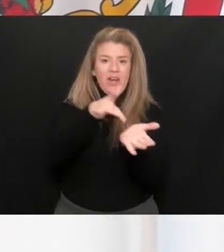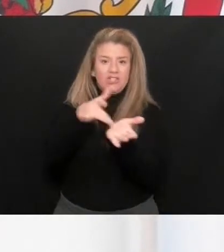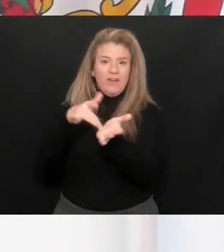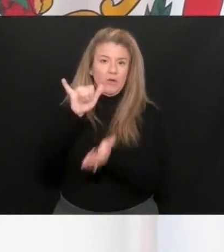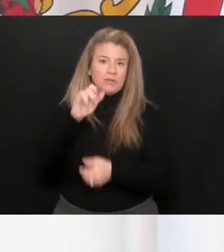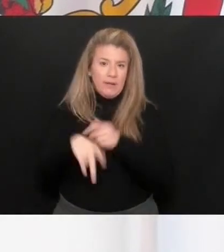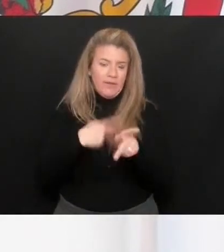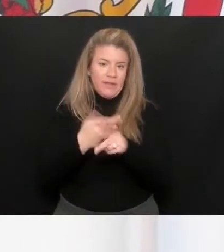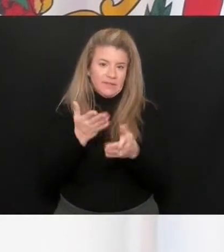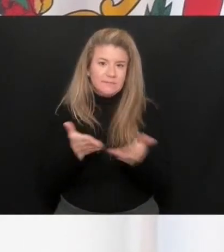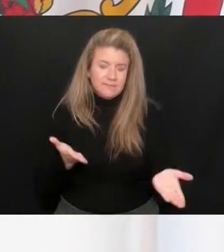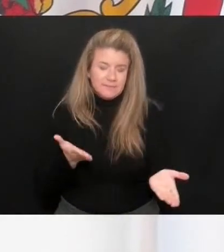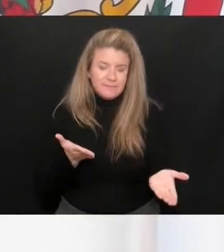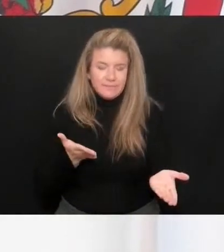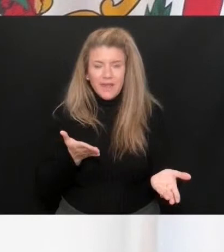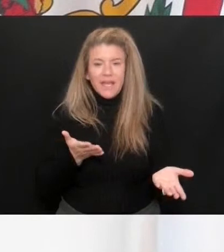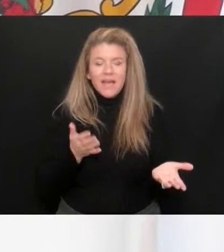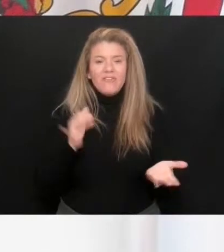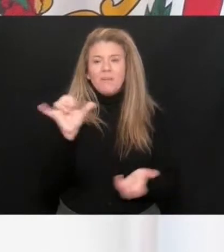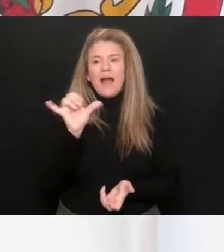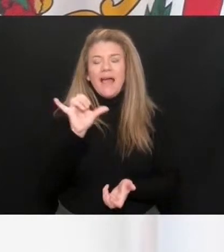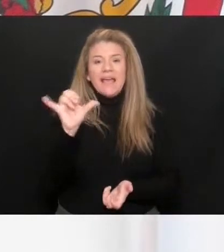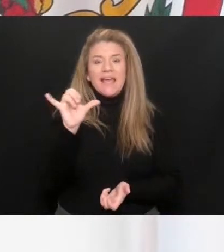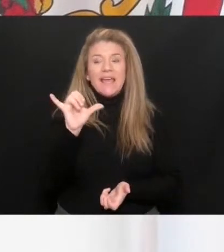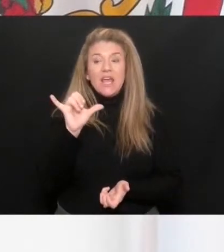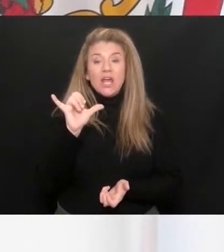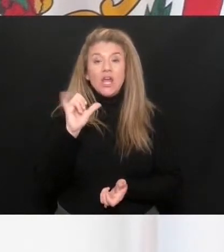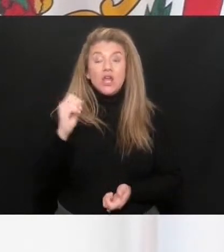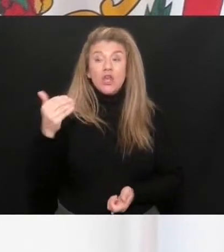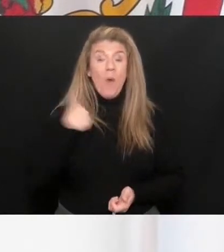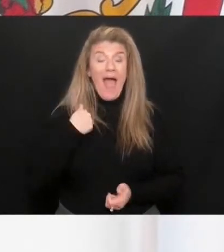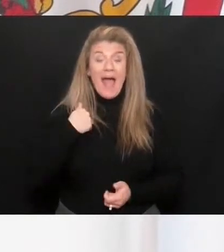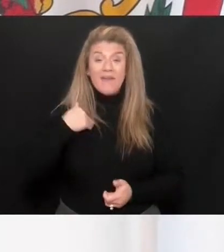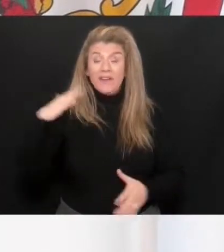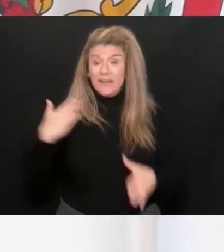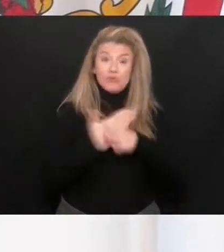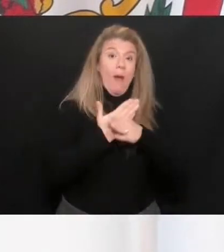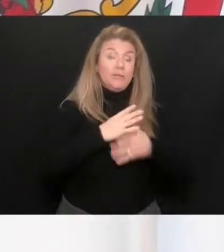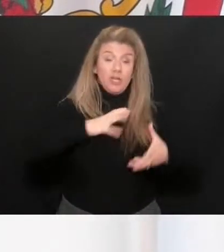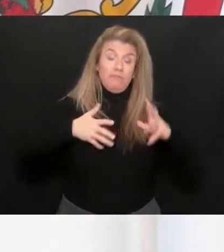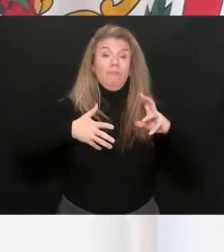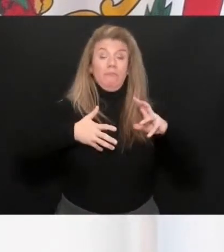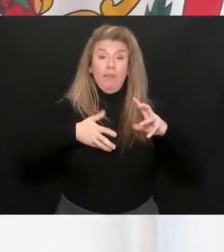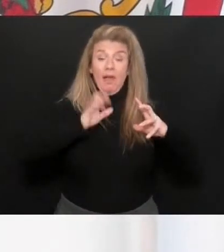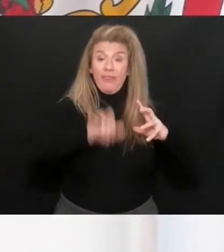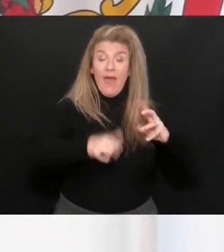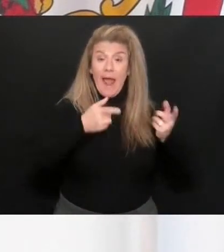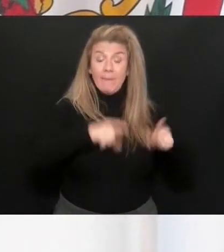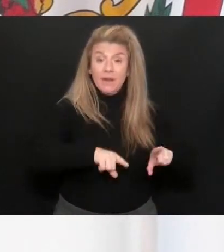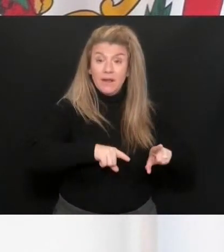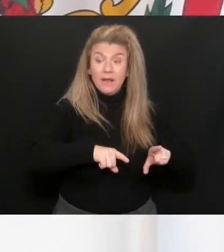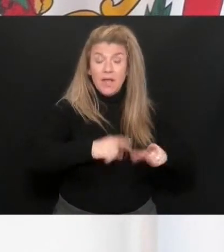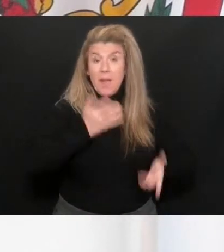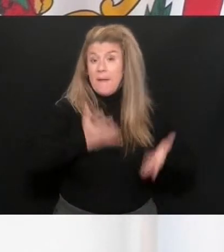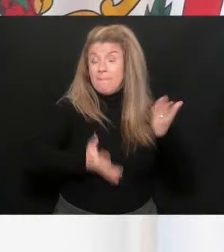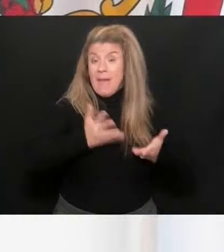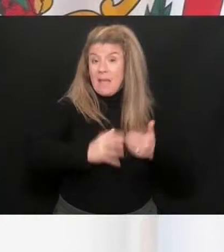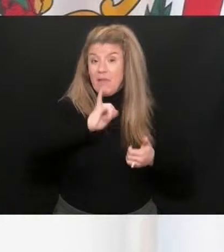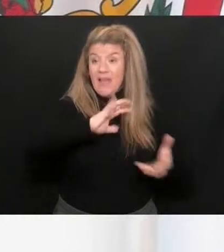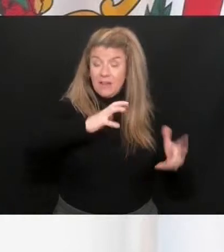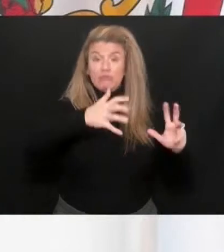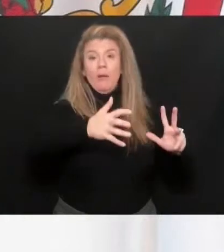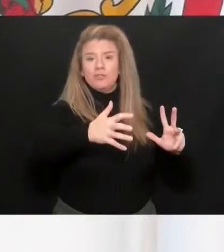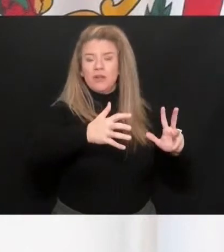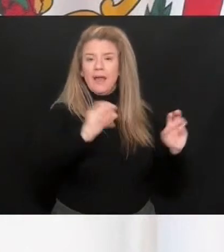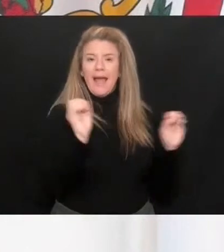I mean, from the standpoint of, you have a disruption like this, maybe the disruption really doesn't have